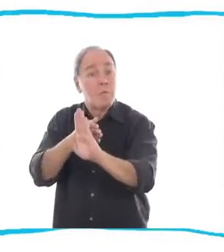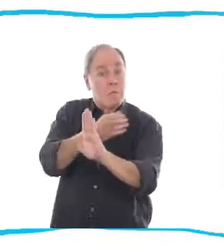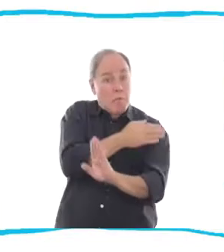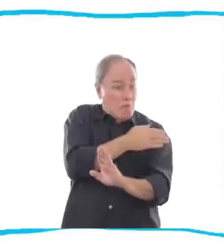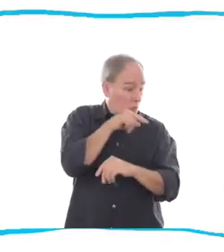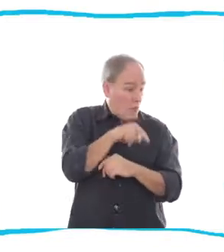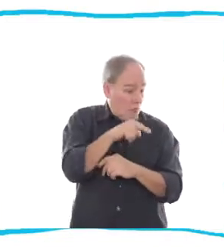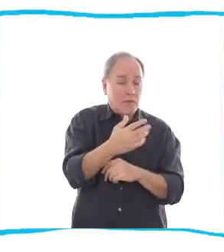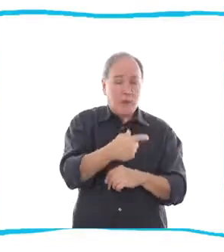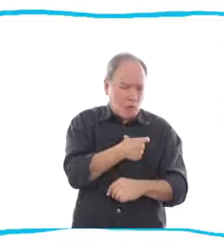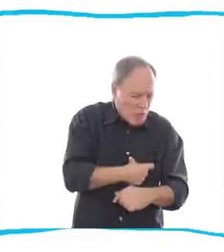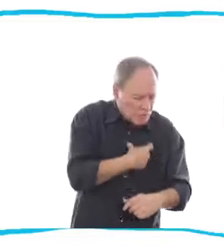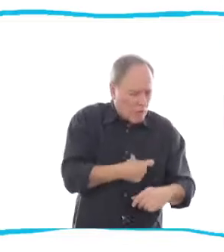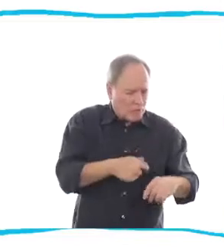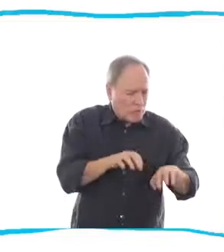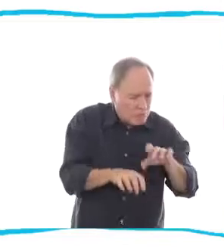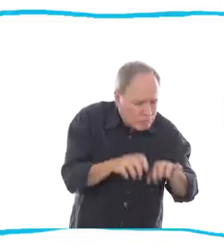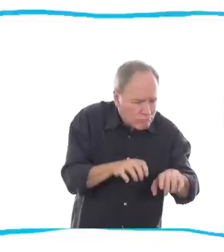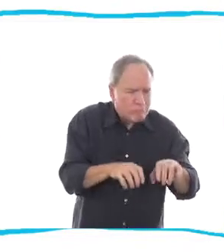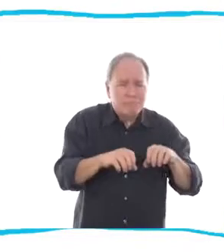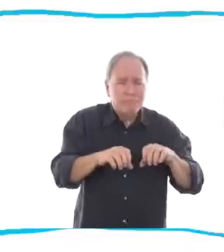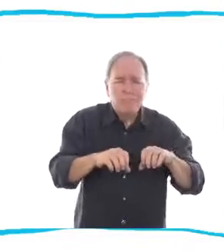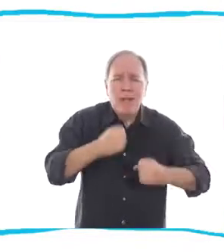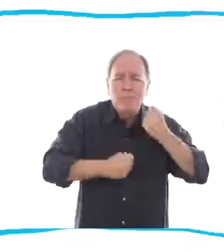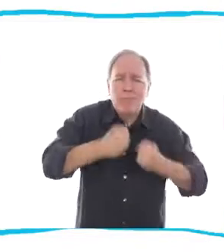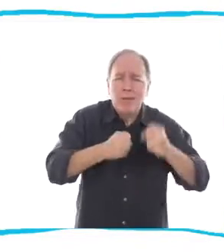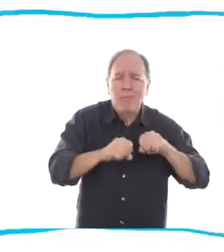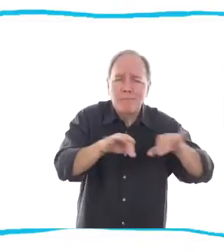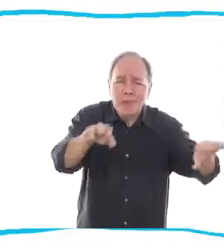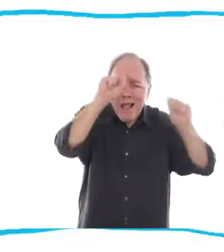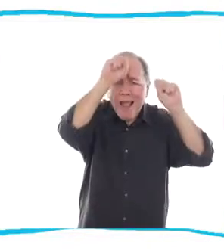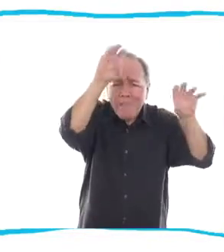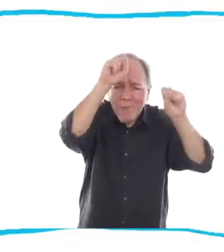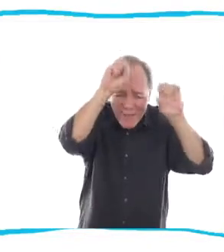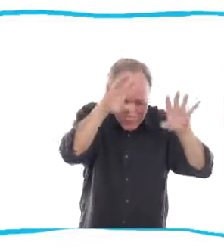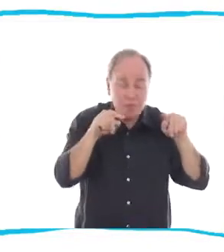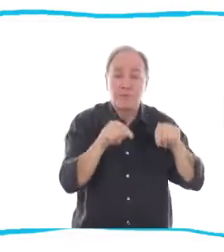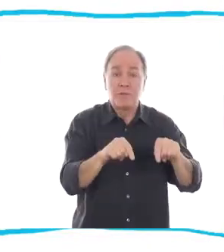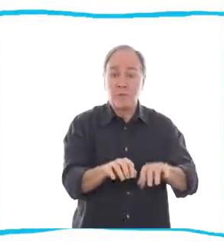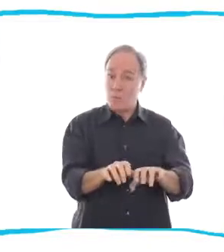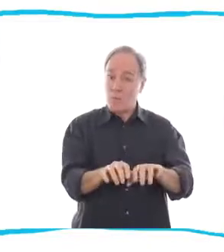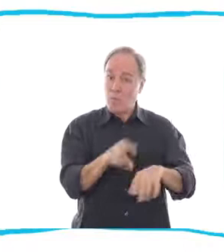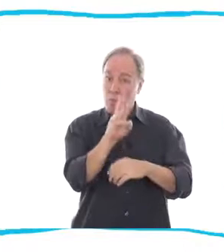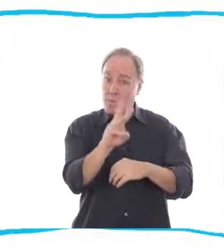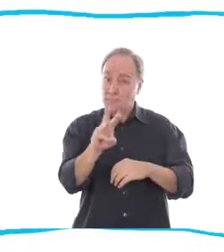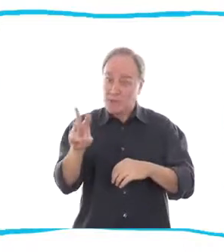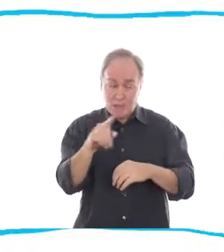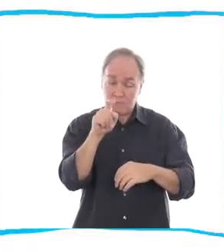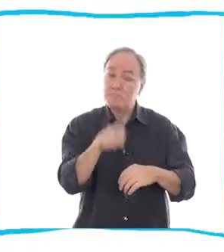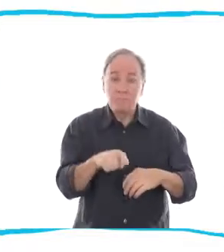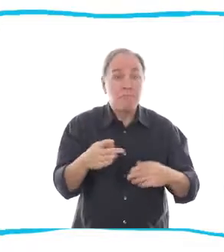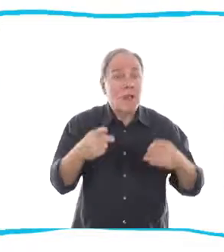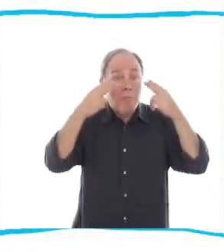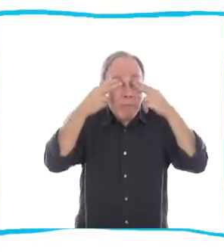planning process, you should find out what the accessibility needs are of participants. You should make sure that your websites have